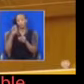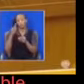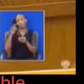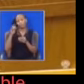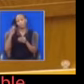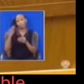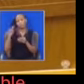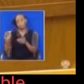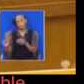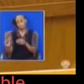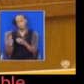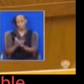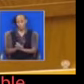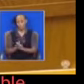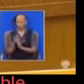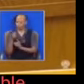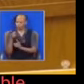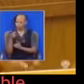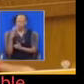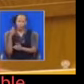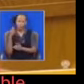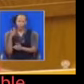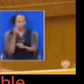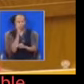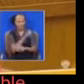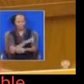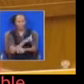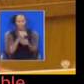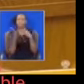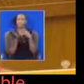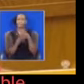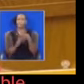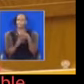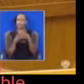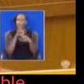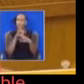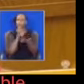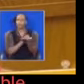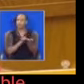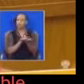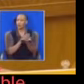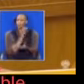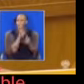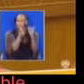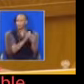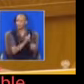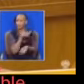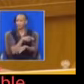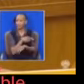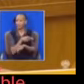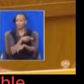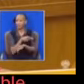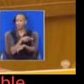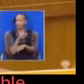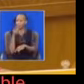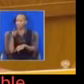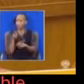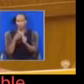when you went to prison, Robben Island, you were a black